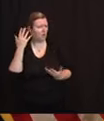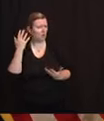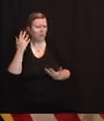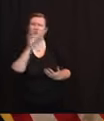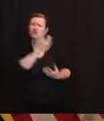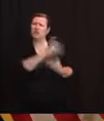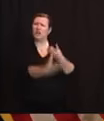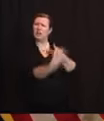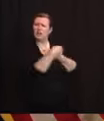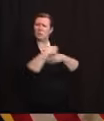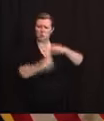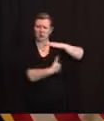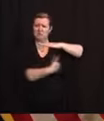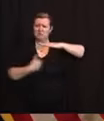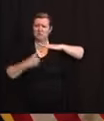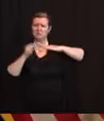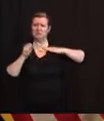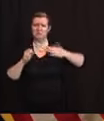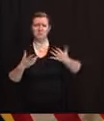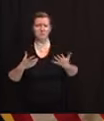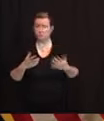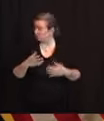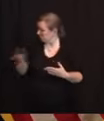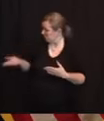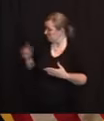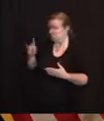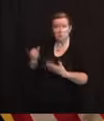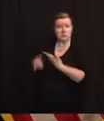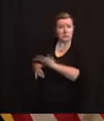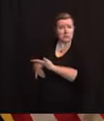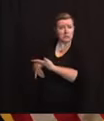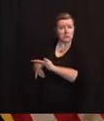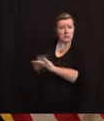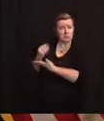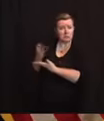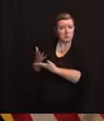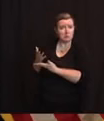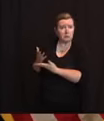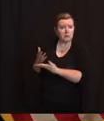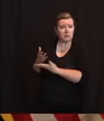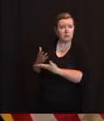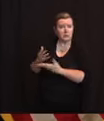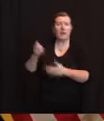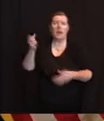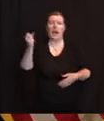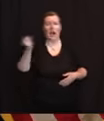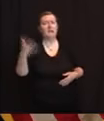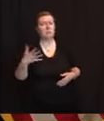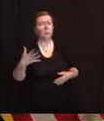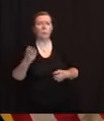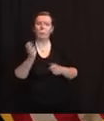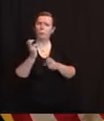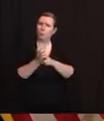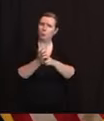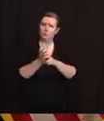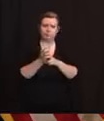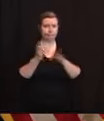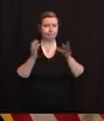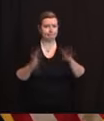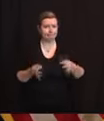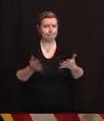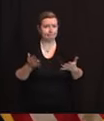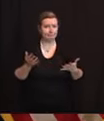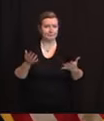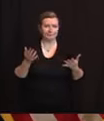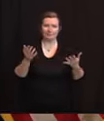or Christina see this differently, they should weigh in here. Casinos are a tough nut. They've got a number of attributes